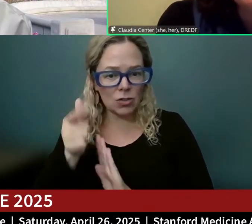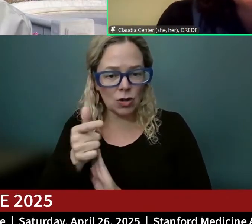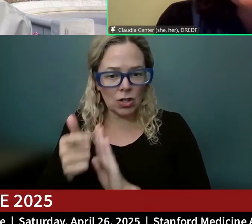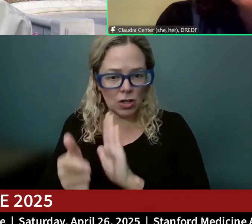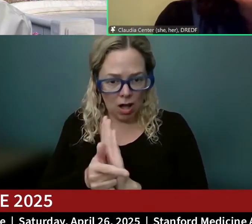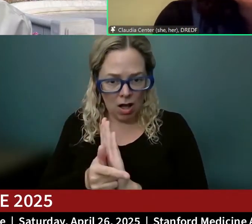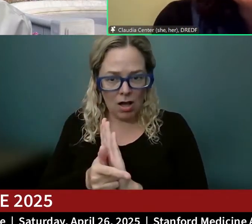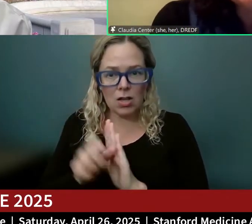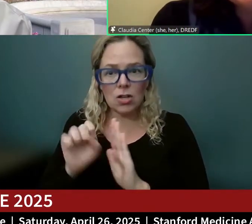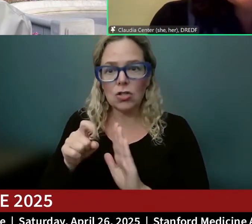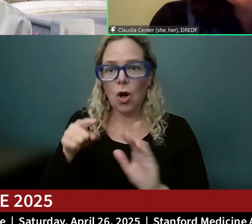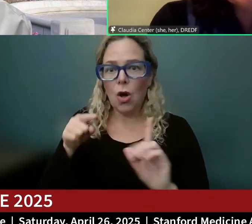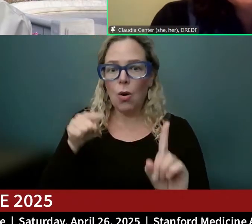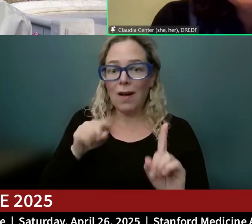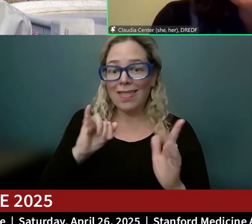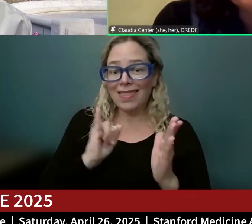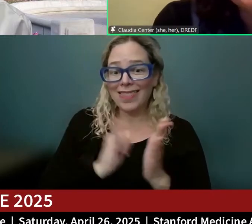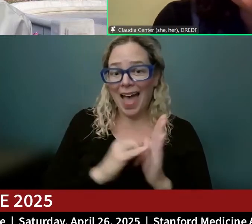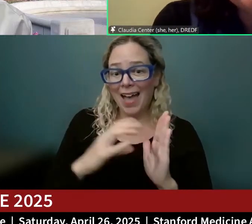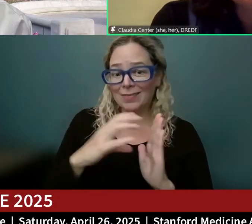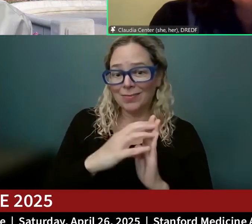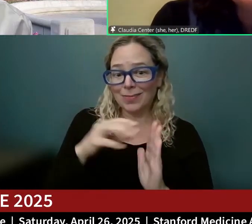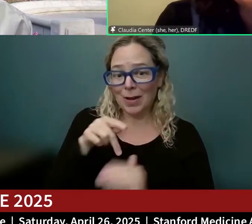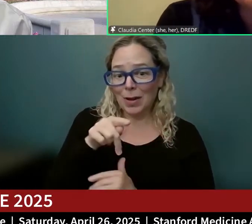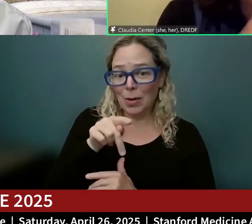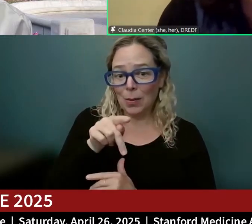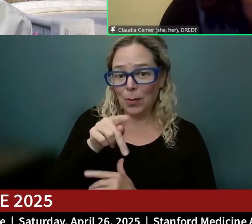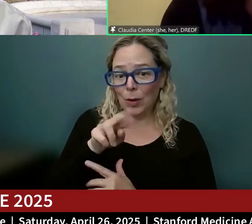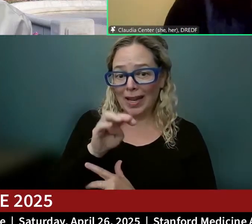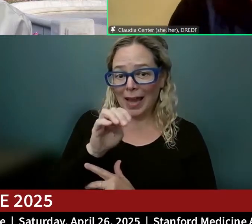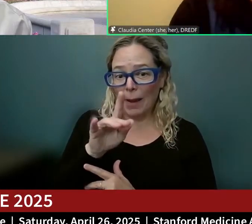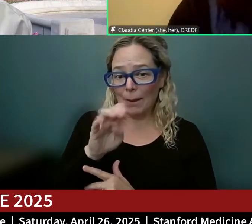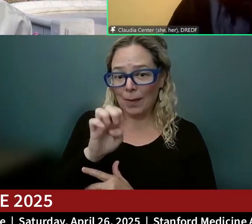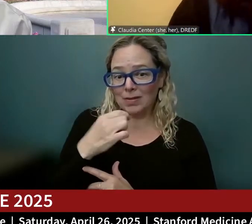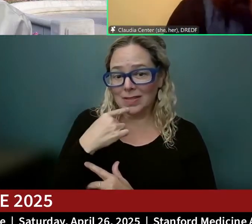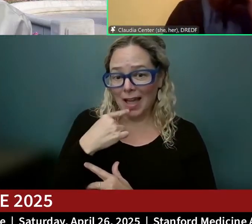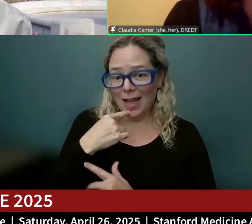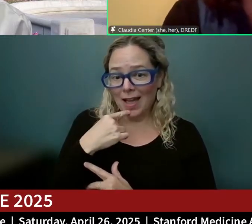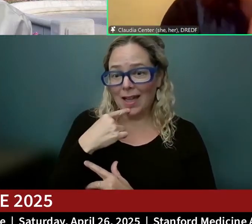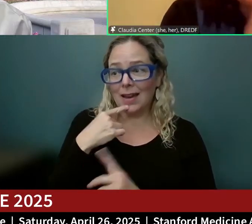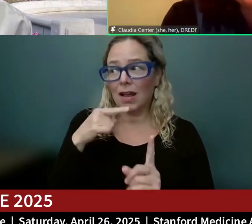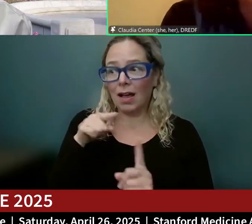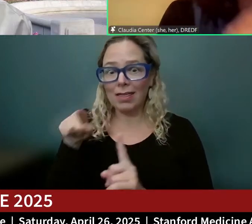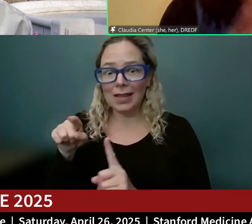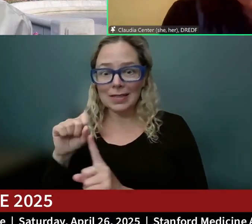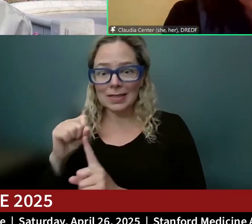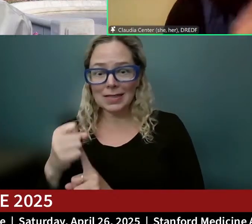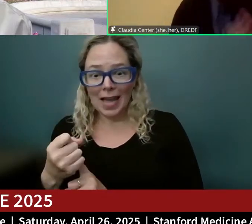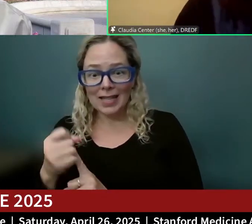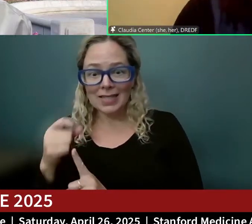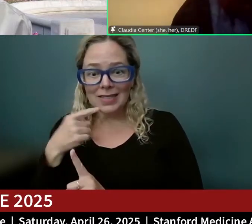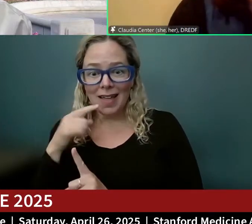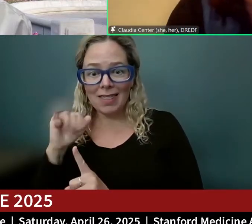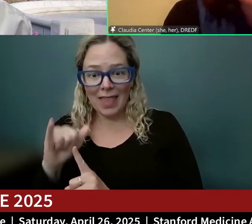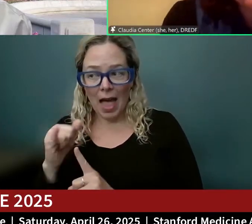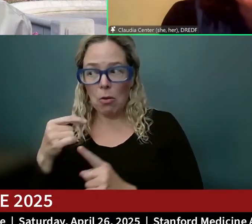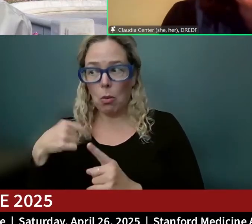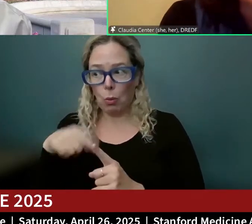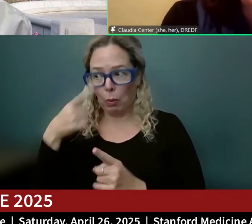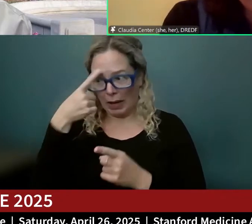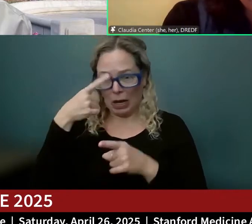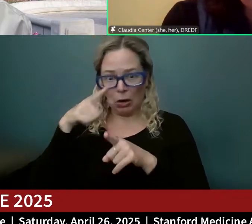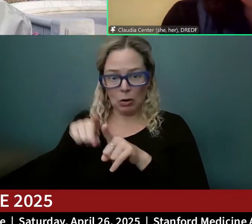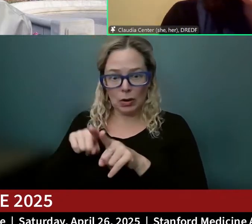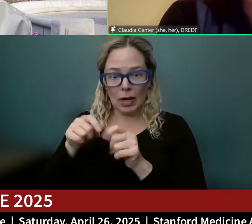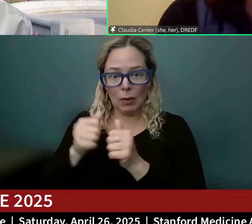preamble said, we reviewed, this is what that case says, and we agree with the analysis that